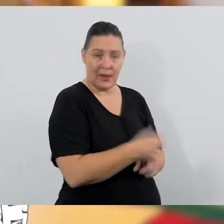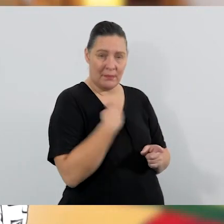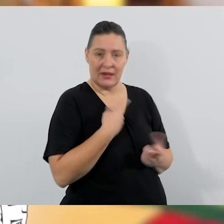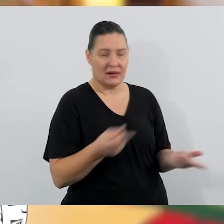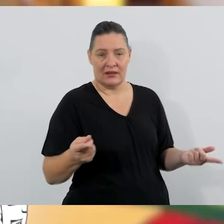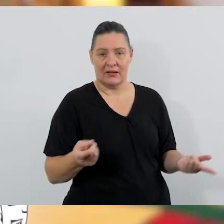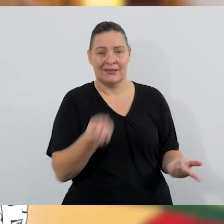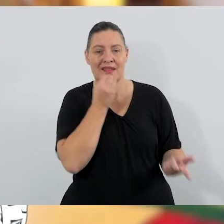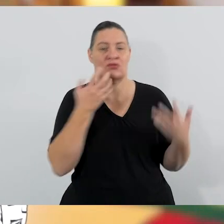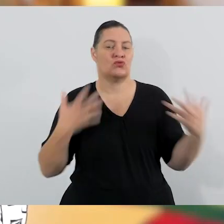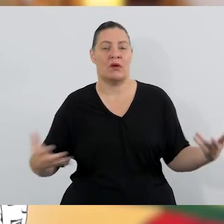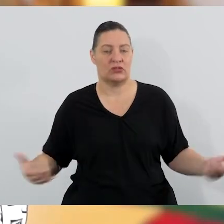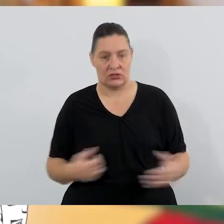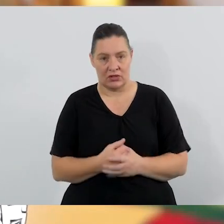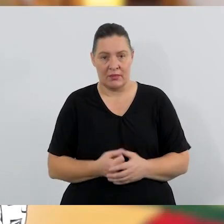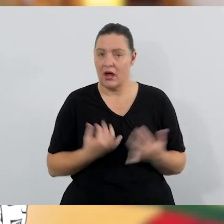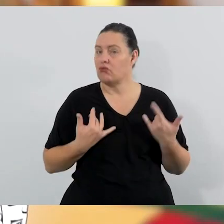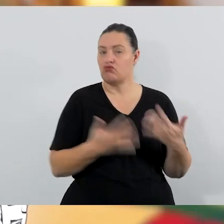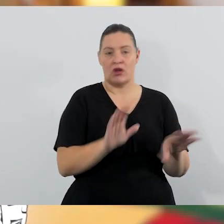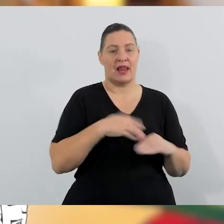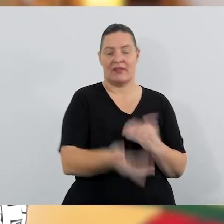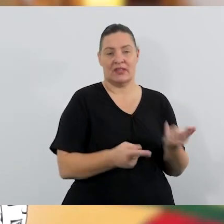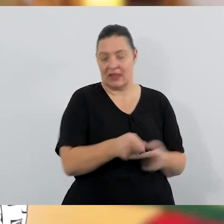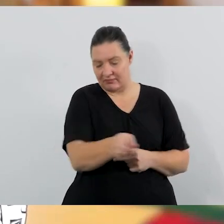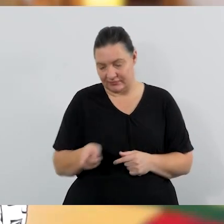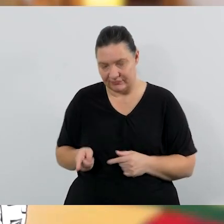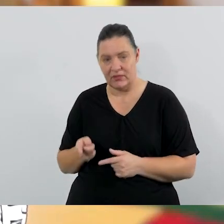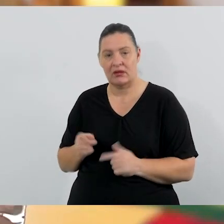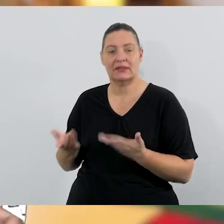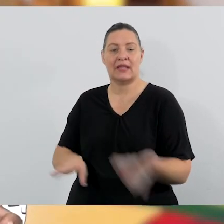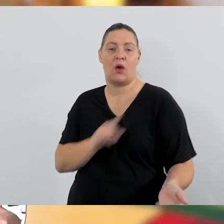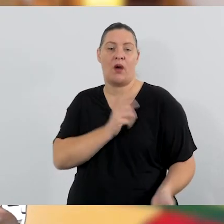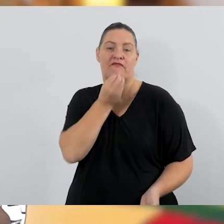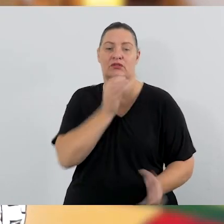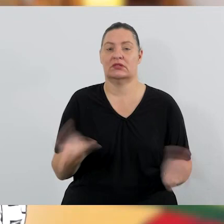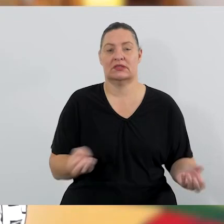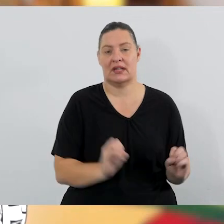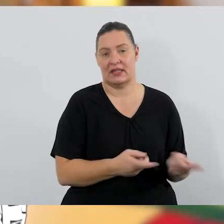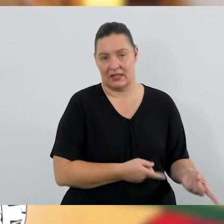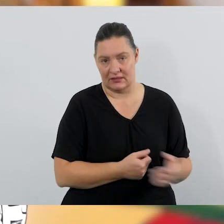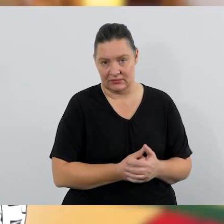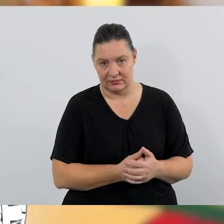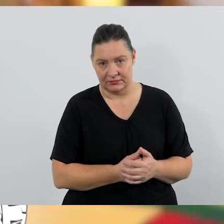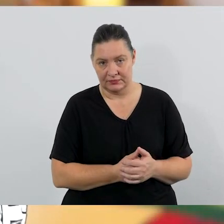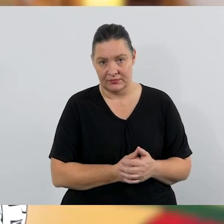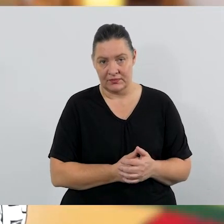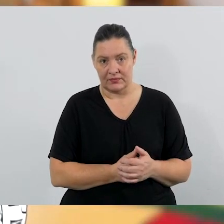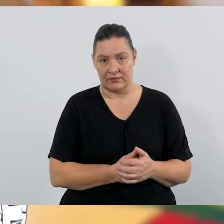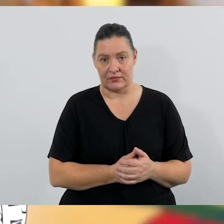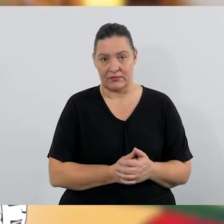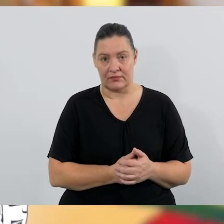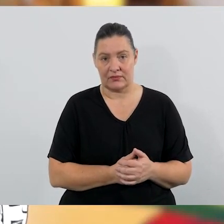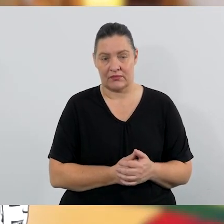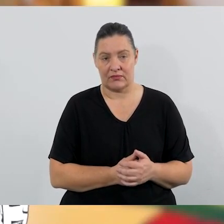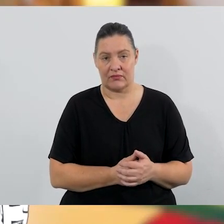have more organisms eating grass. Then we'll have no grass, and then these organisms won't have food to eat. That causes an